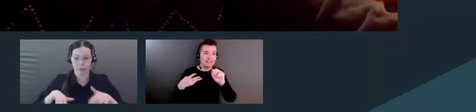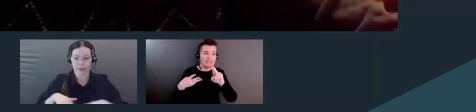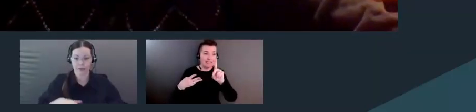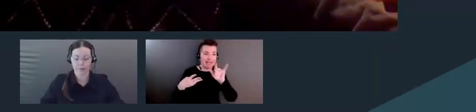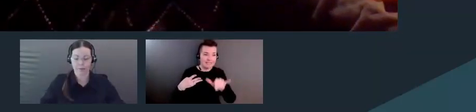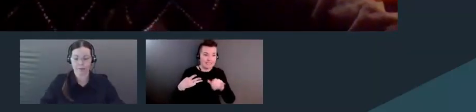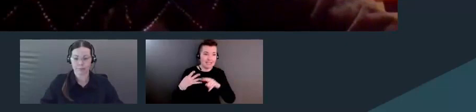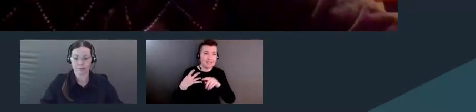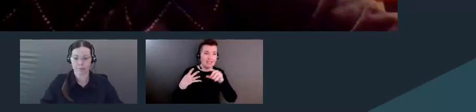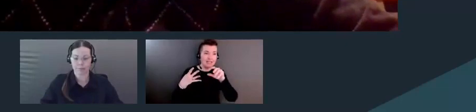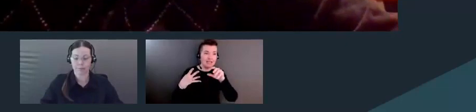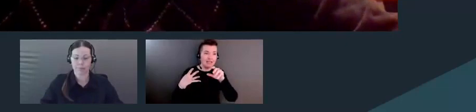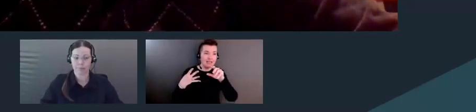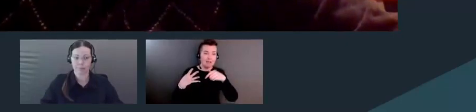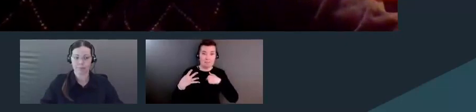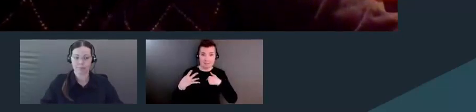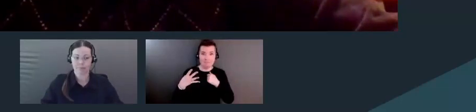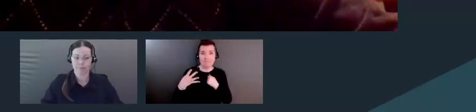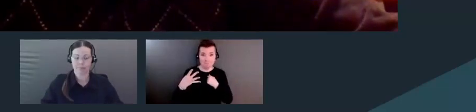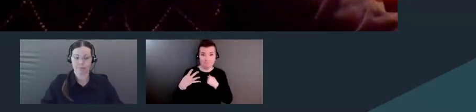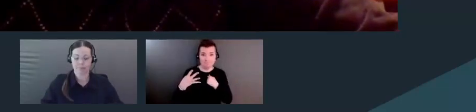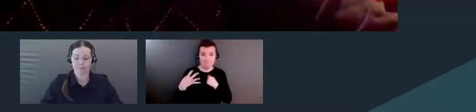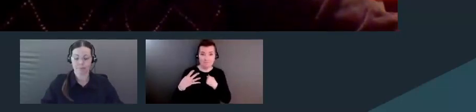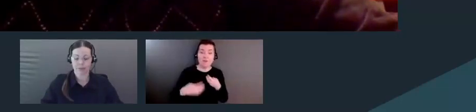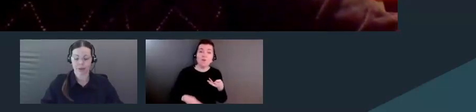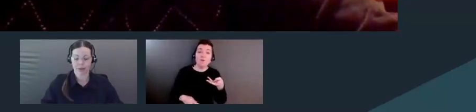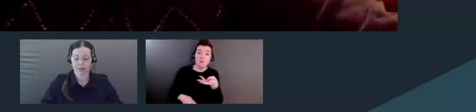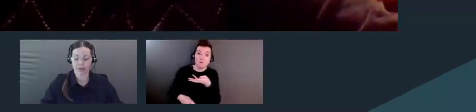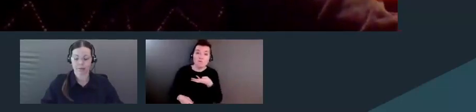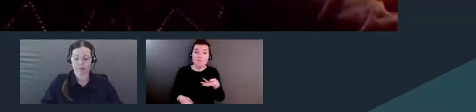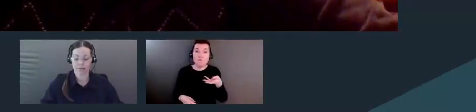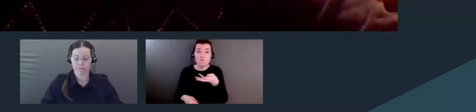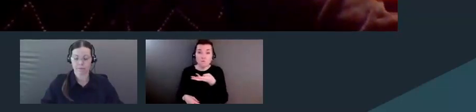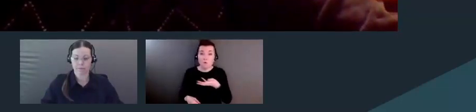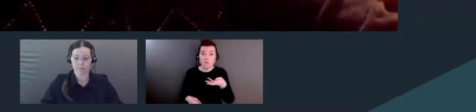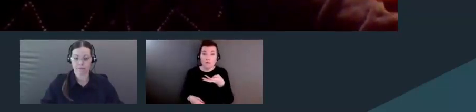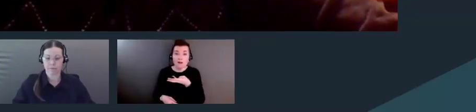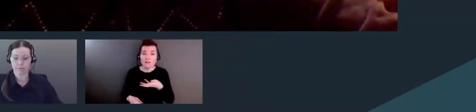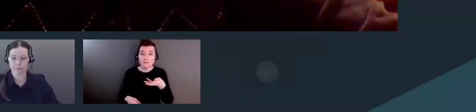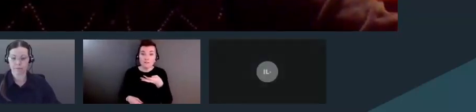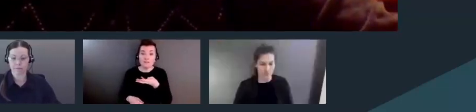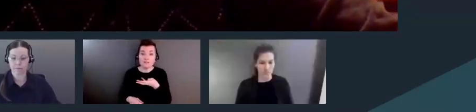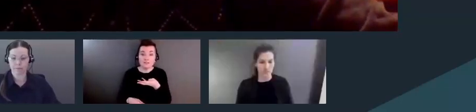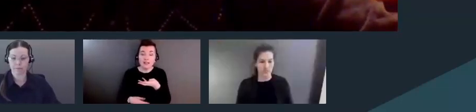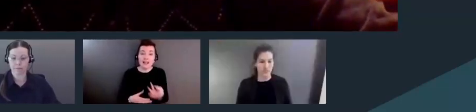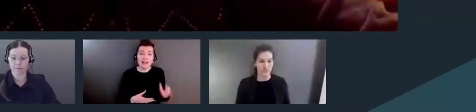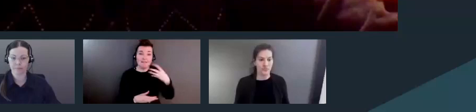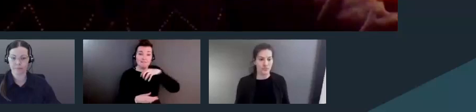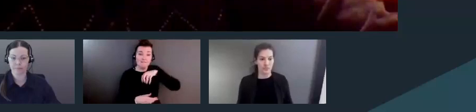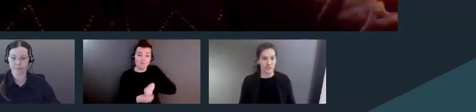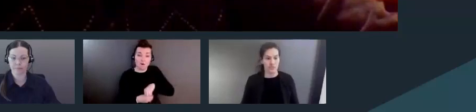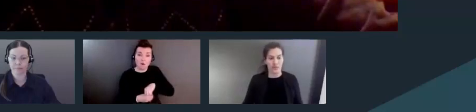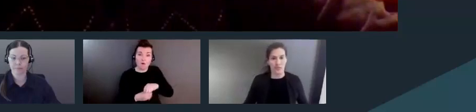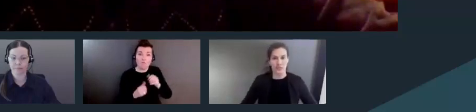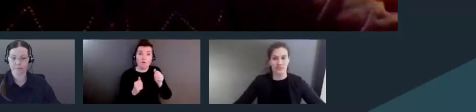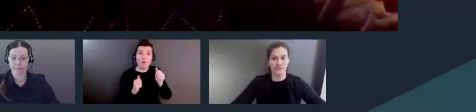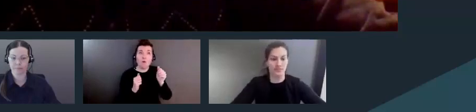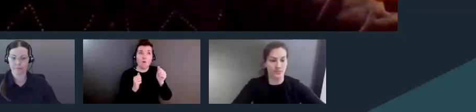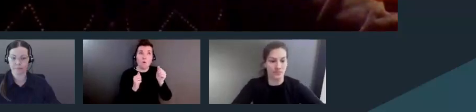myself. We're among the some 24 signatories of